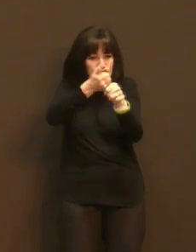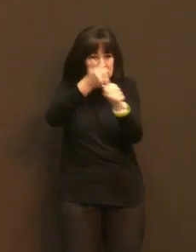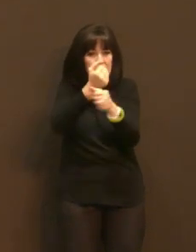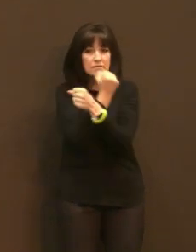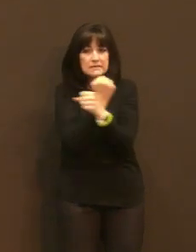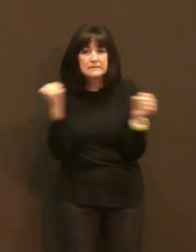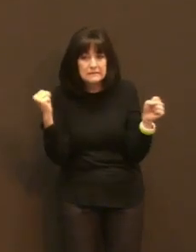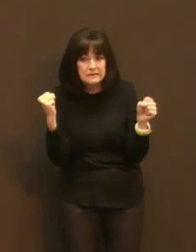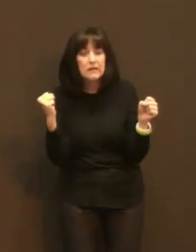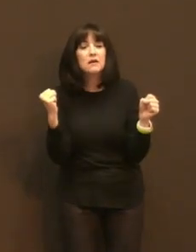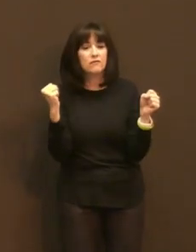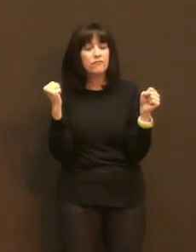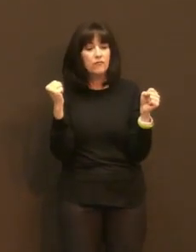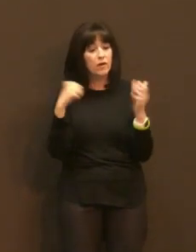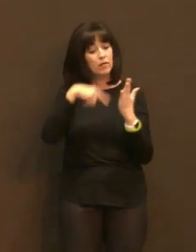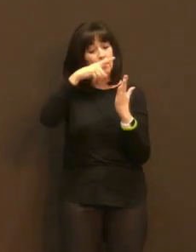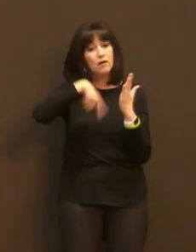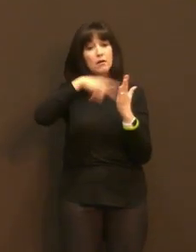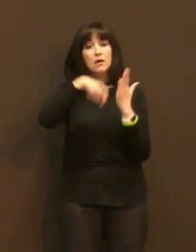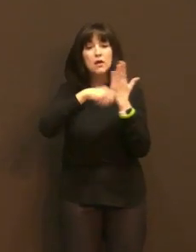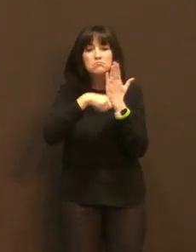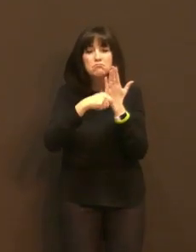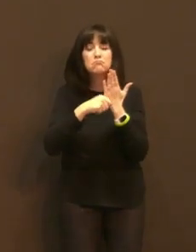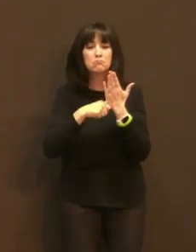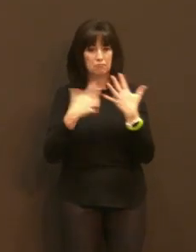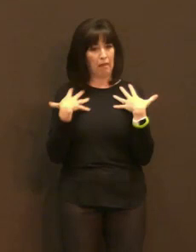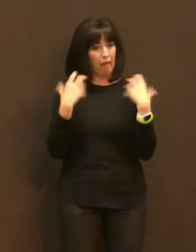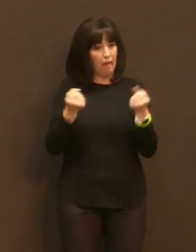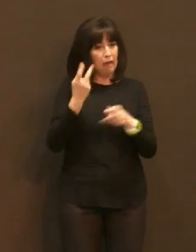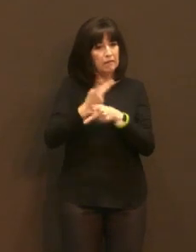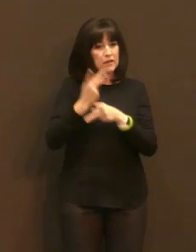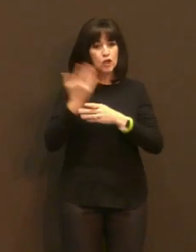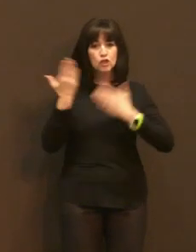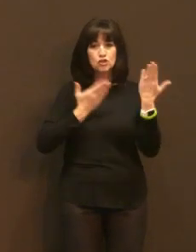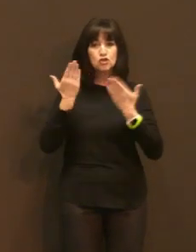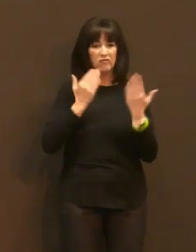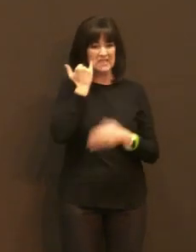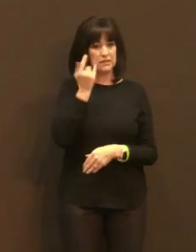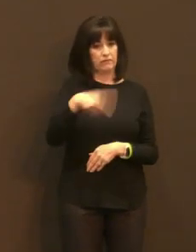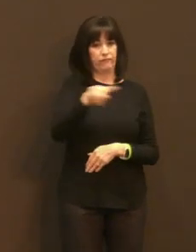to services like healthcare services if needed.